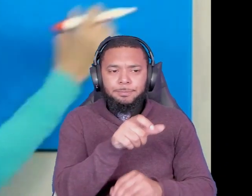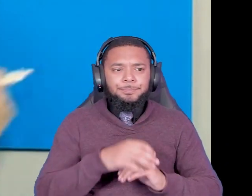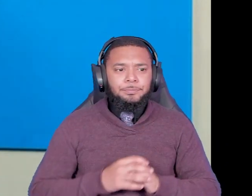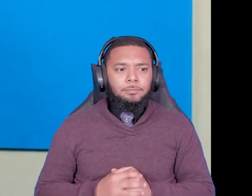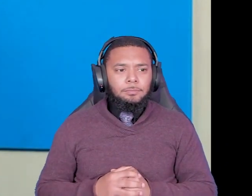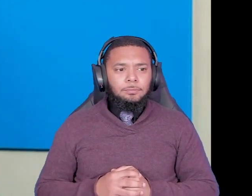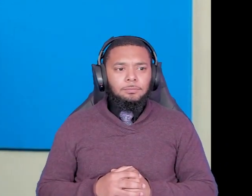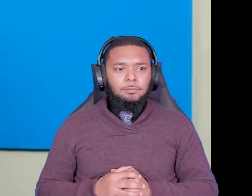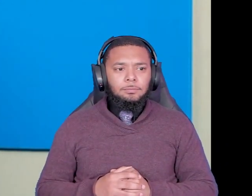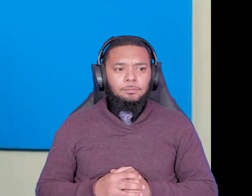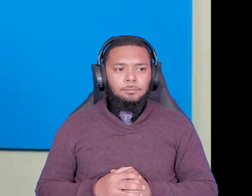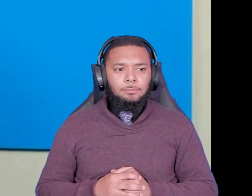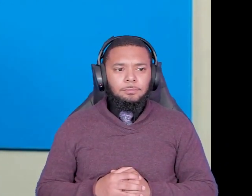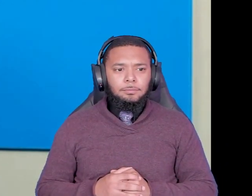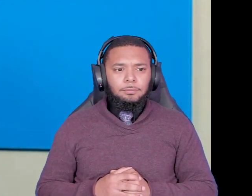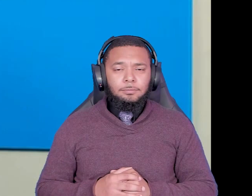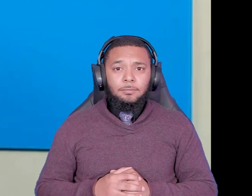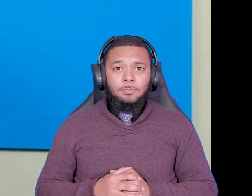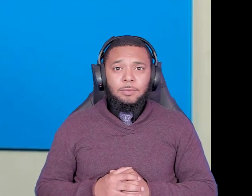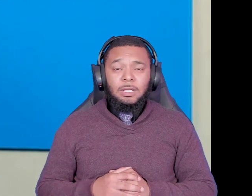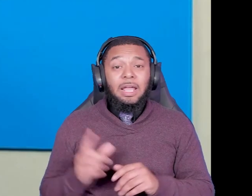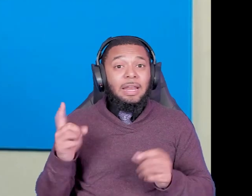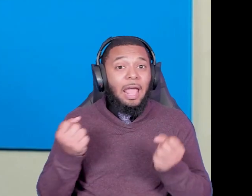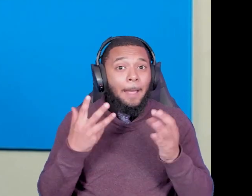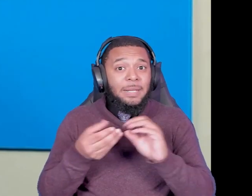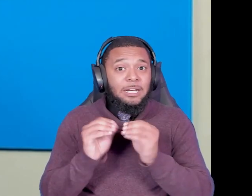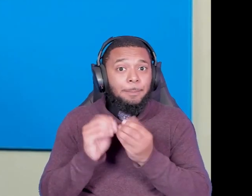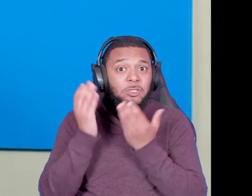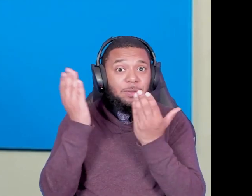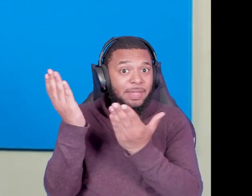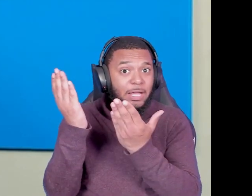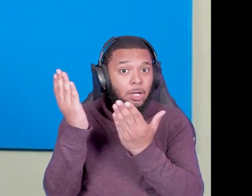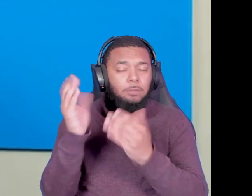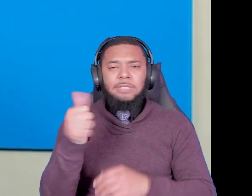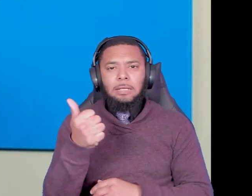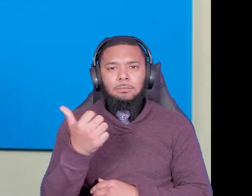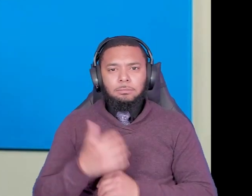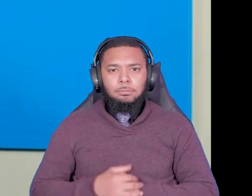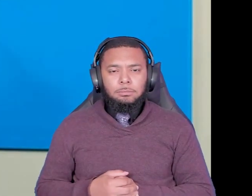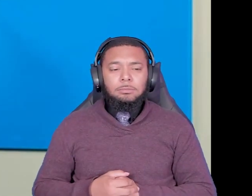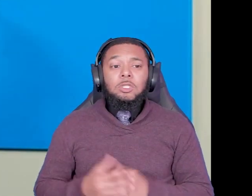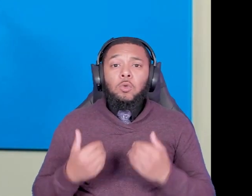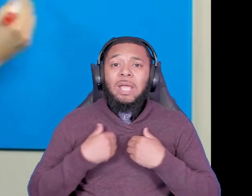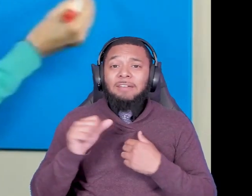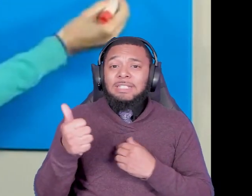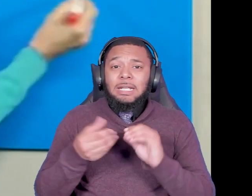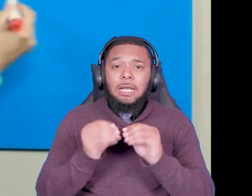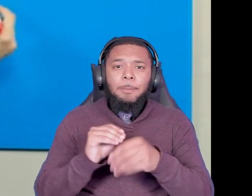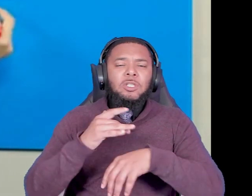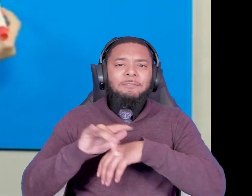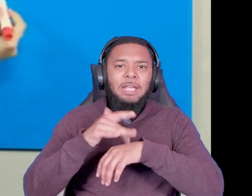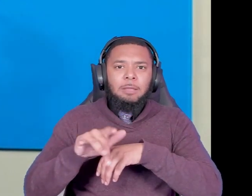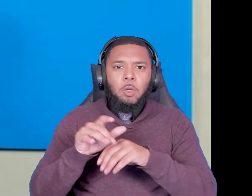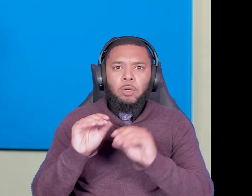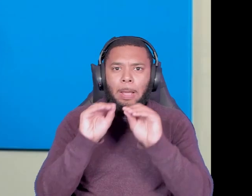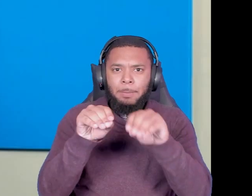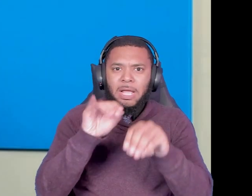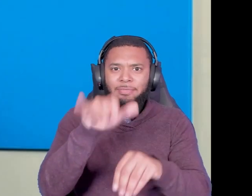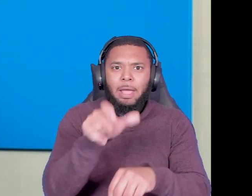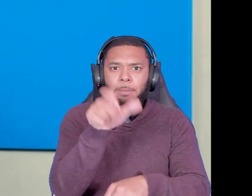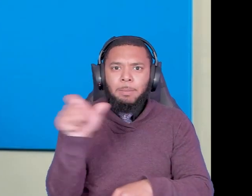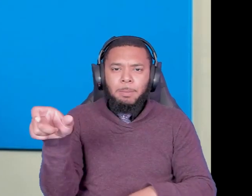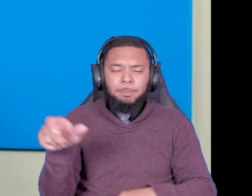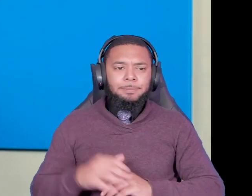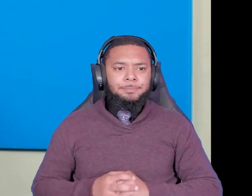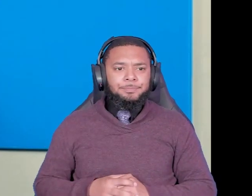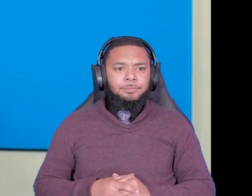There's 10 of them. So we have a base 10, we have 10 digits that are available to us. In addition to having 10 digits available